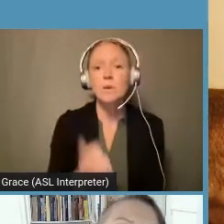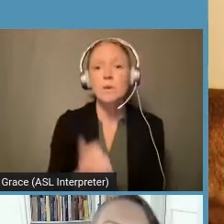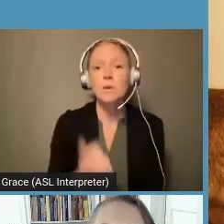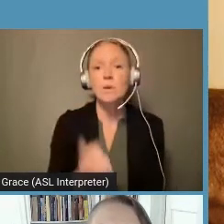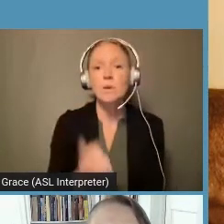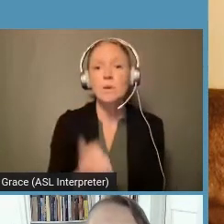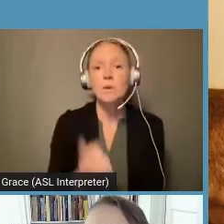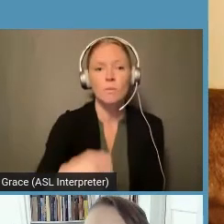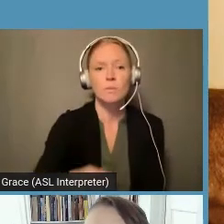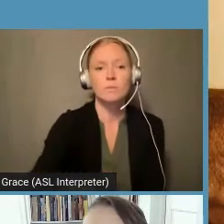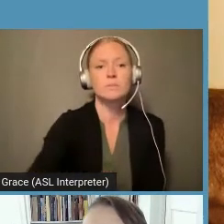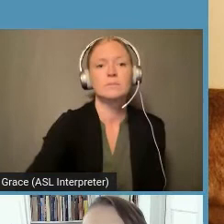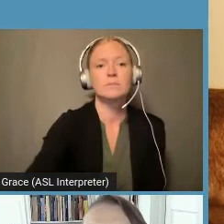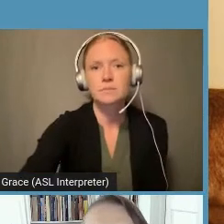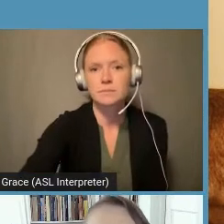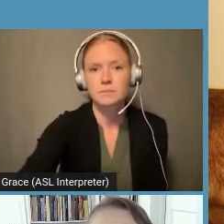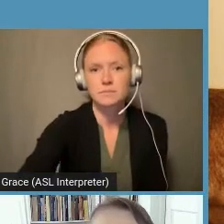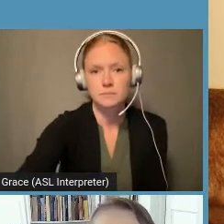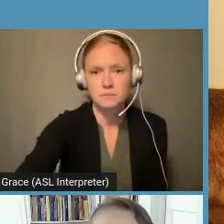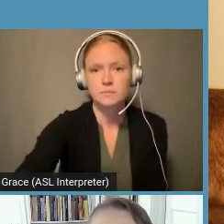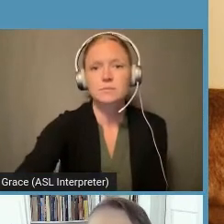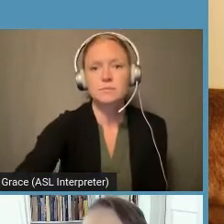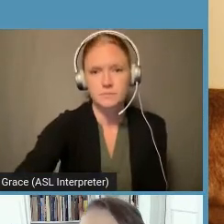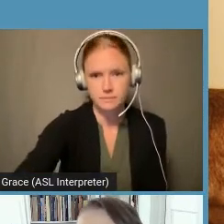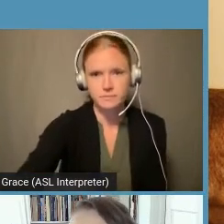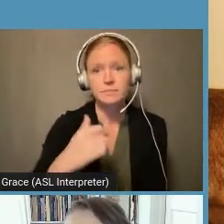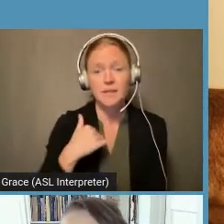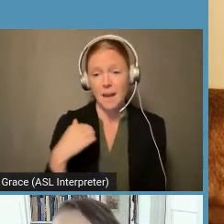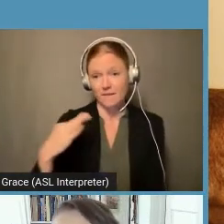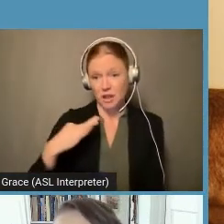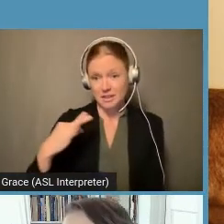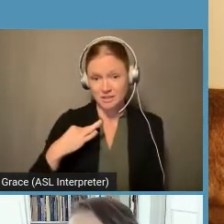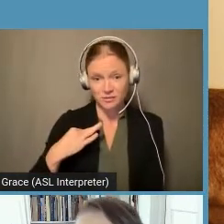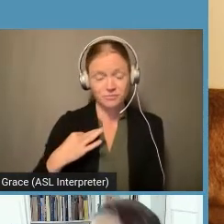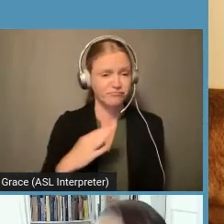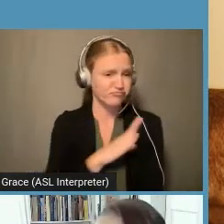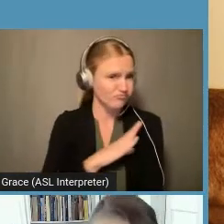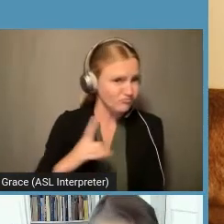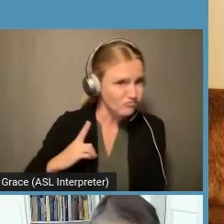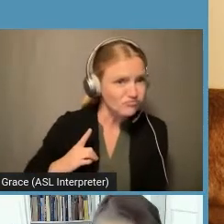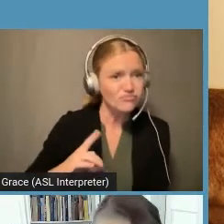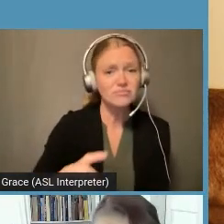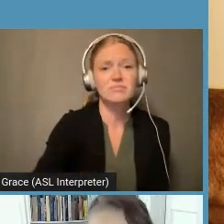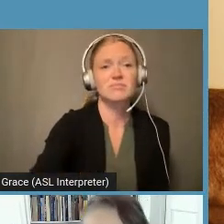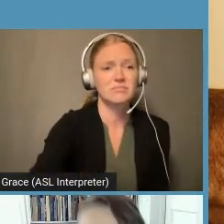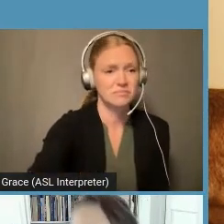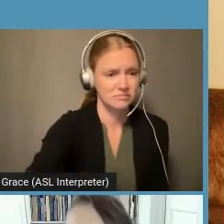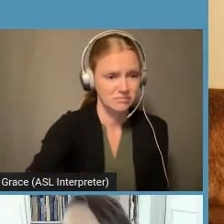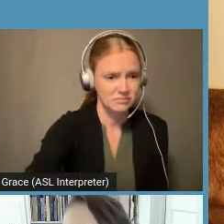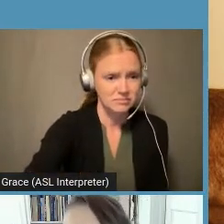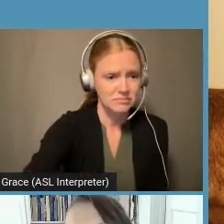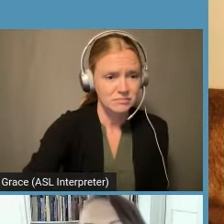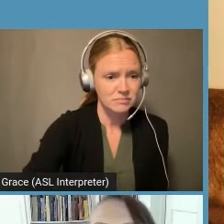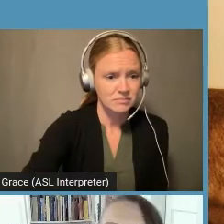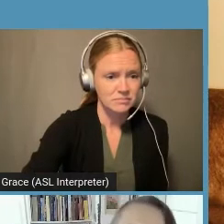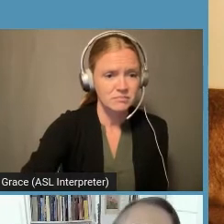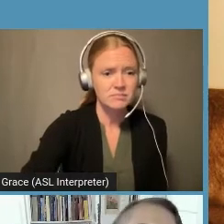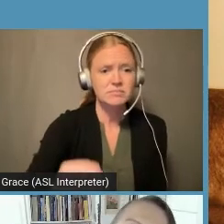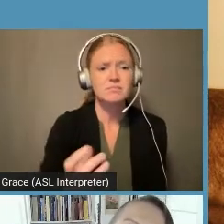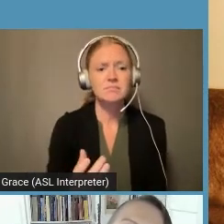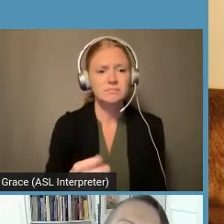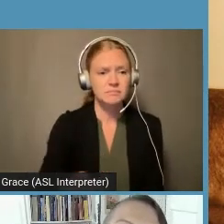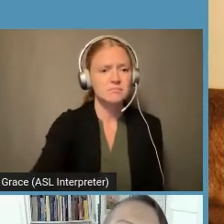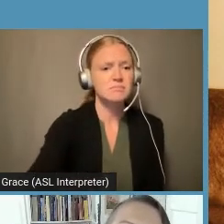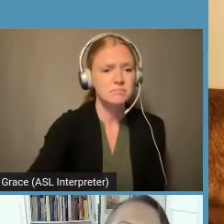So, you know, I've been a volunteer on boards, or, you know, signing up to volunteer for events,